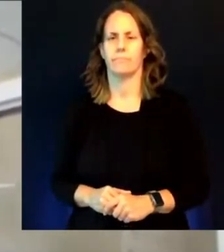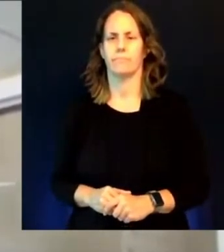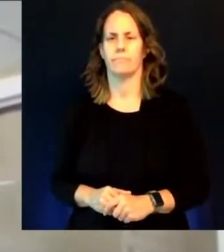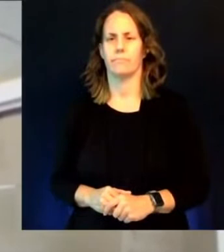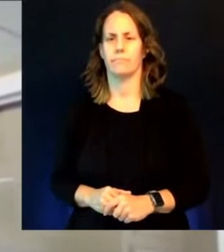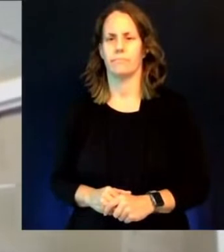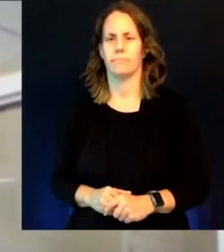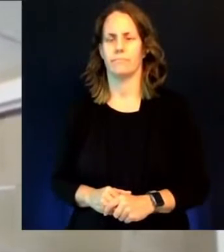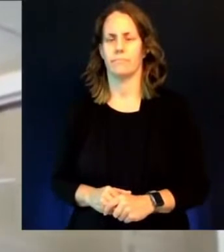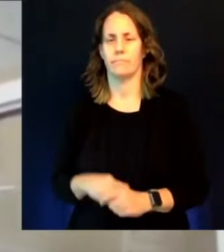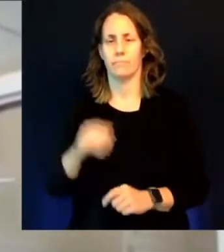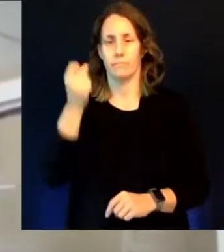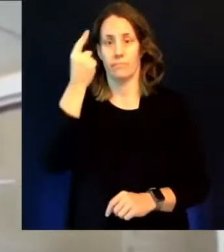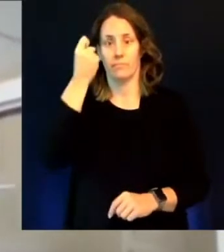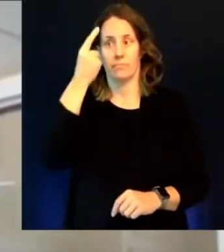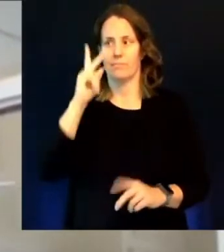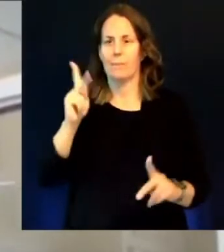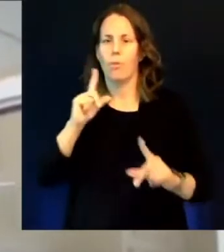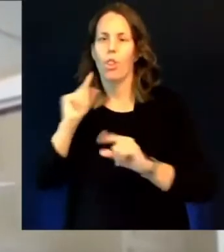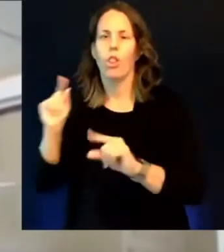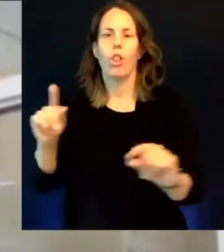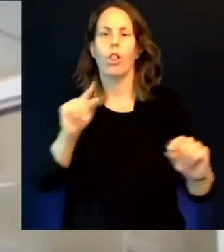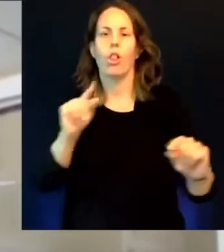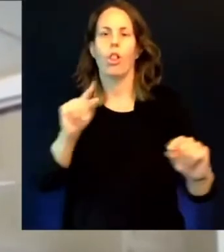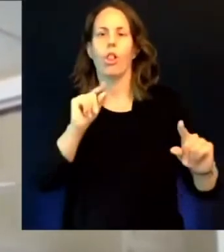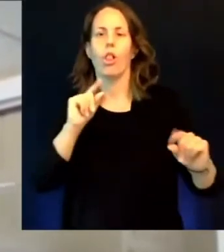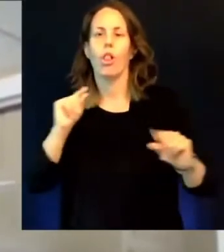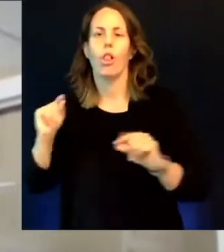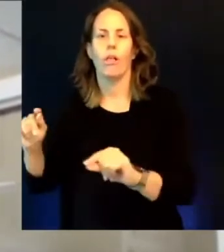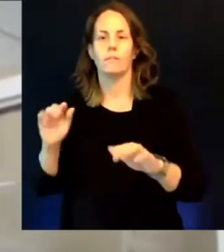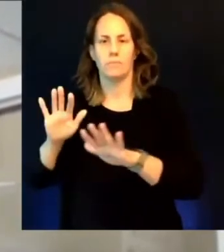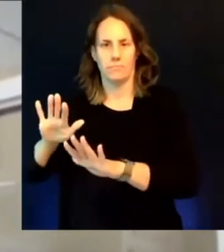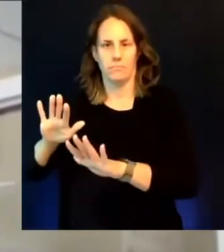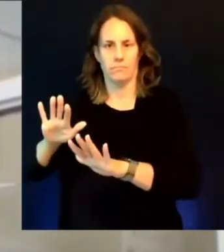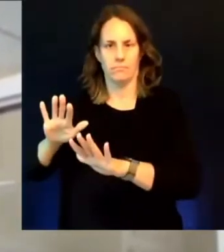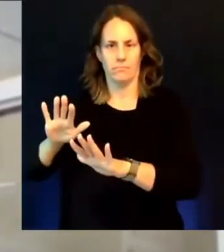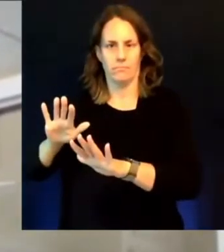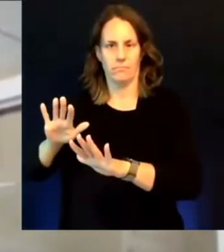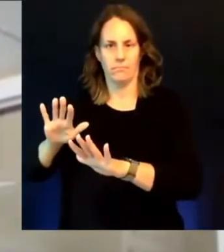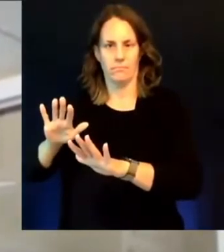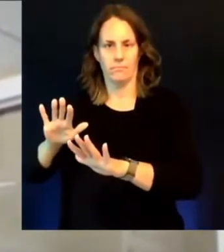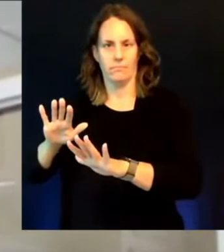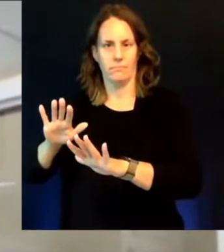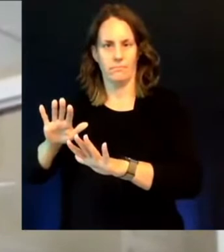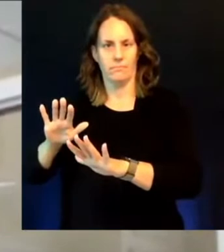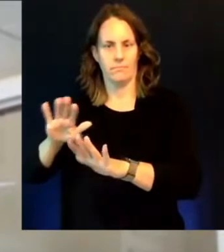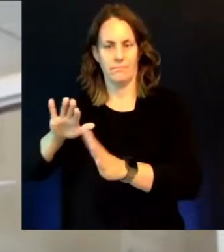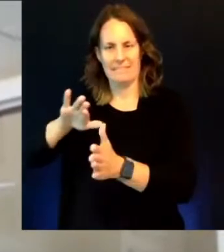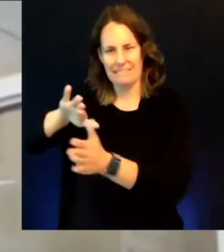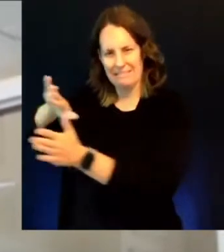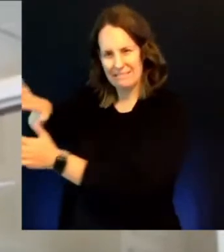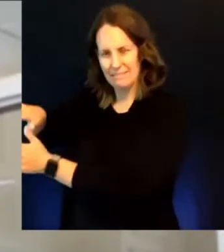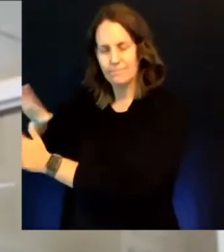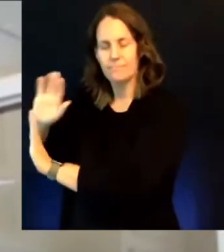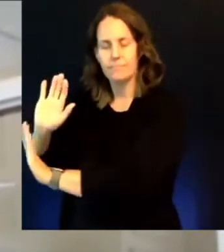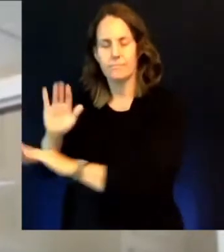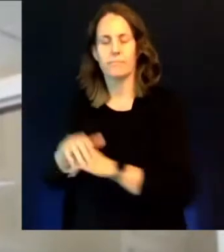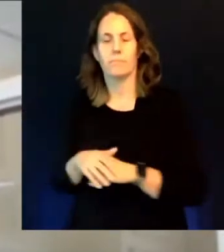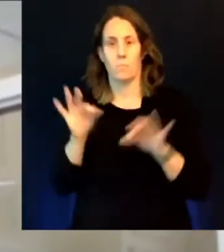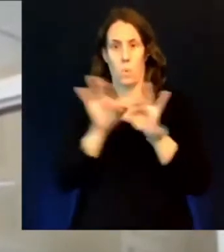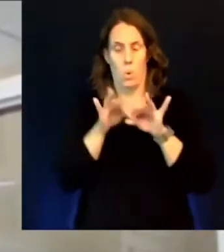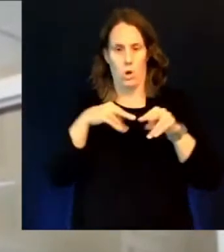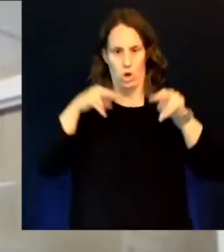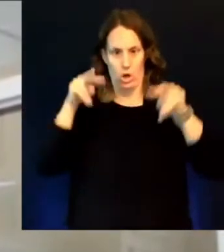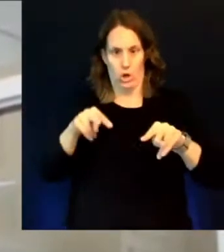people are in close contact are really what's going to drive that. So we are very hopeful